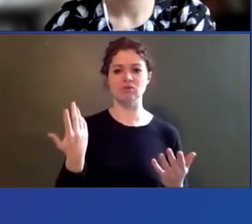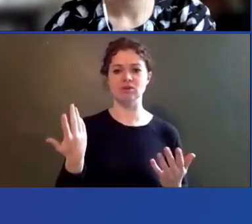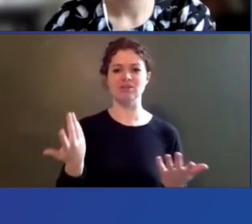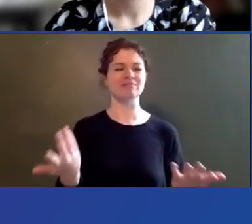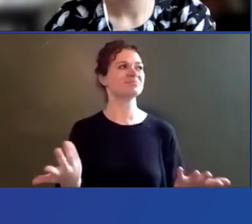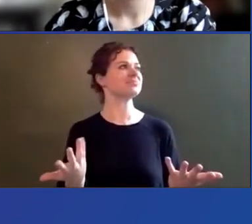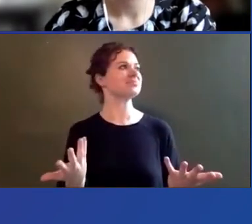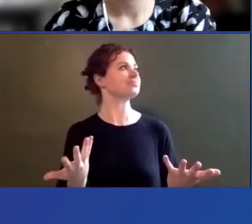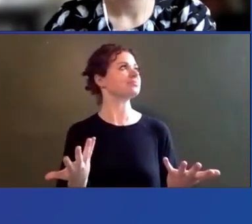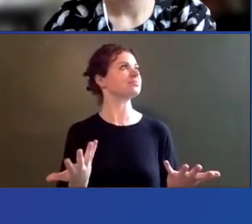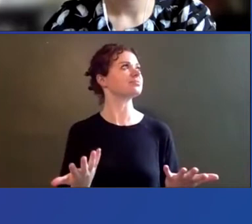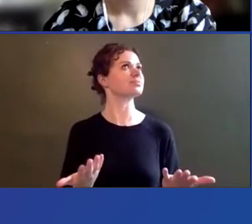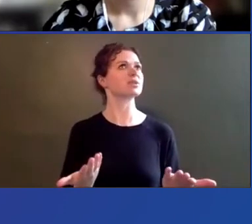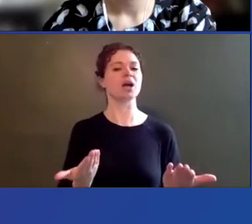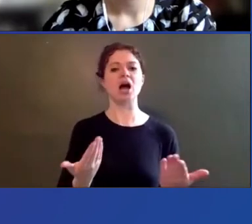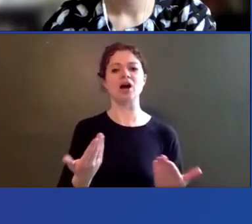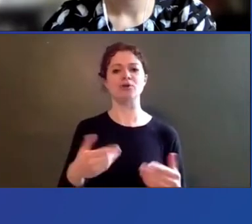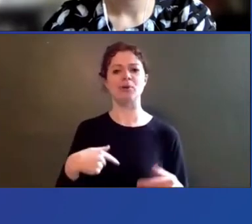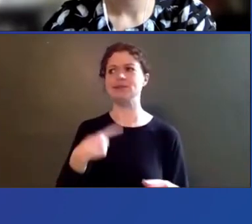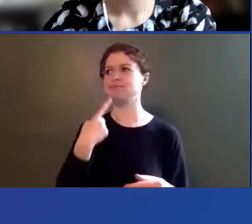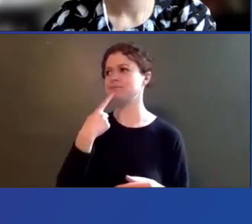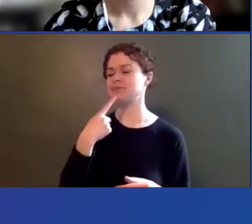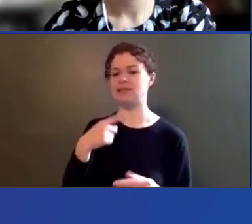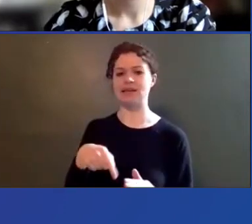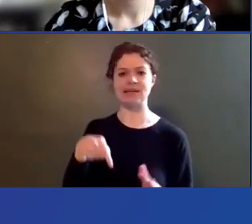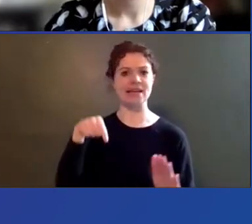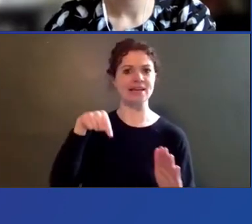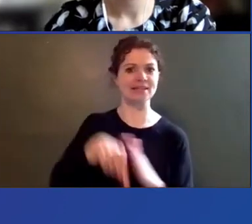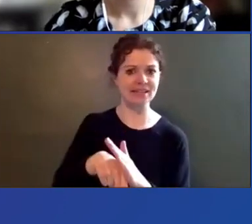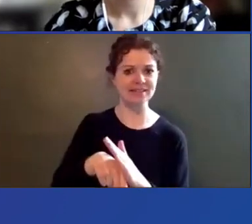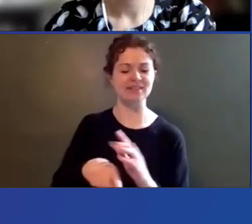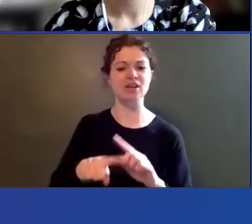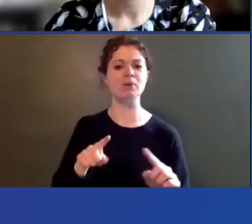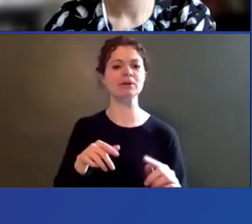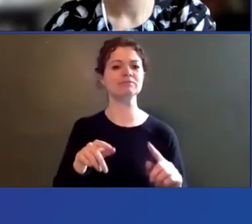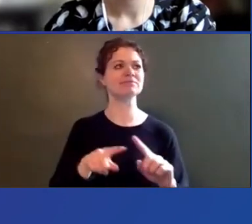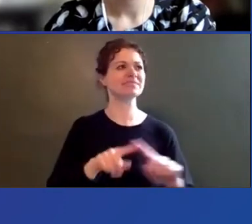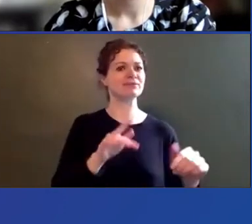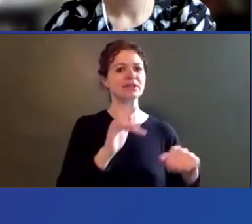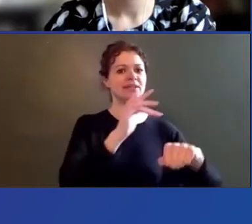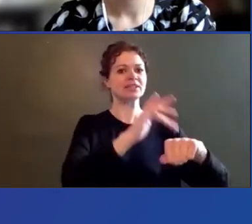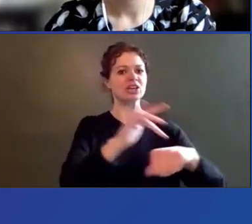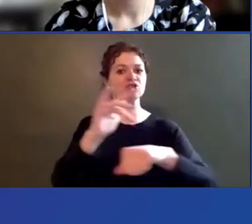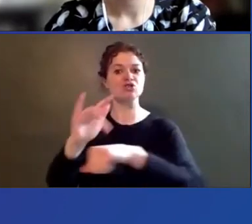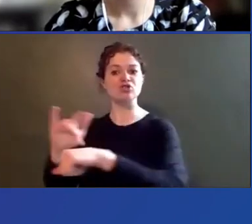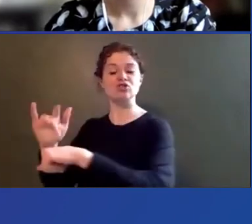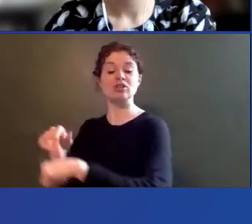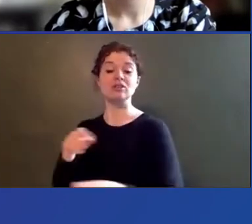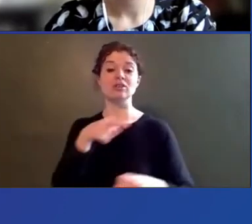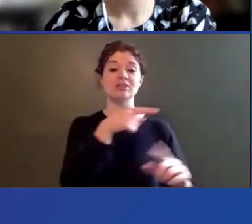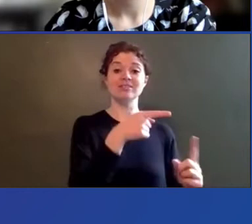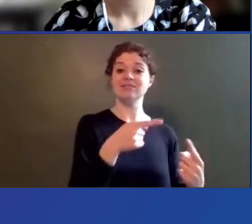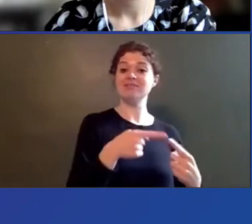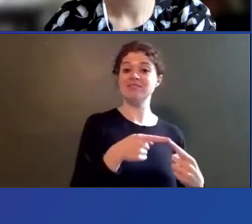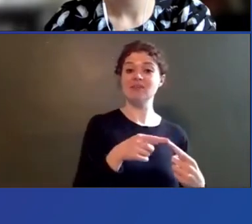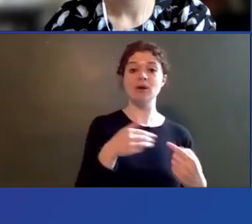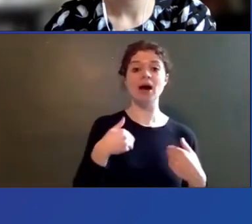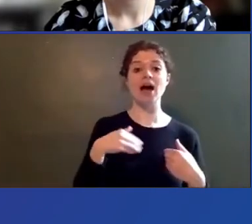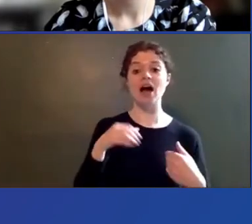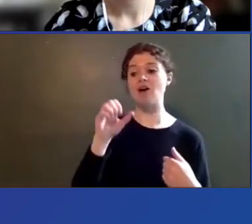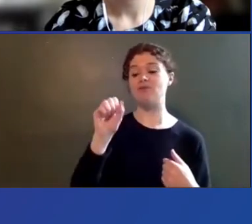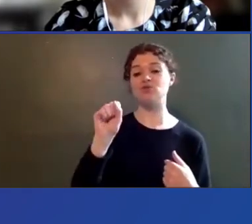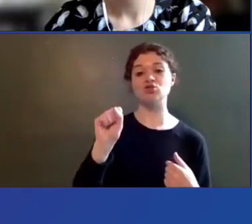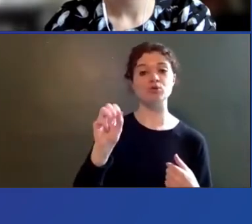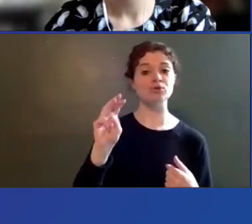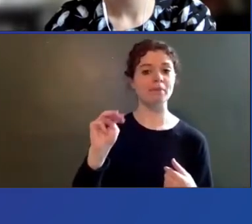want to say intensity, but different types of touch points. So we'll offer anything from a social media toolkit where we have a graphic for you and we